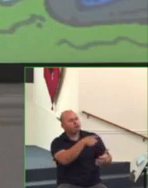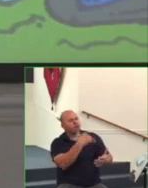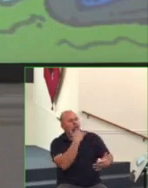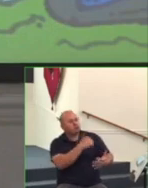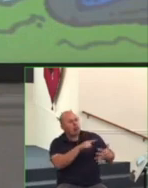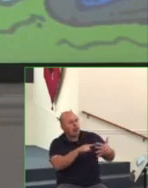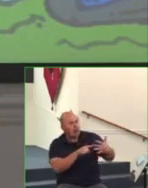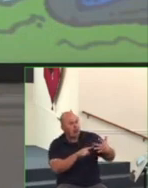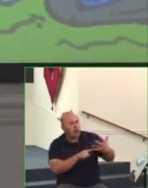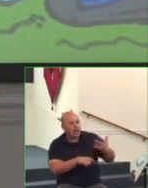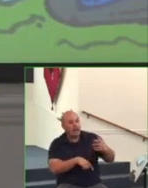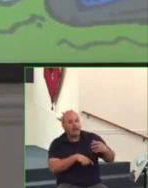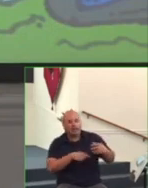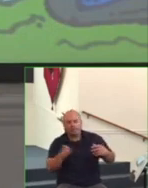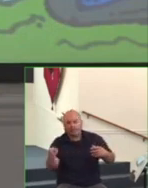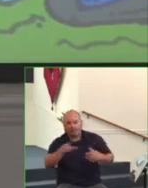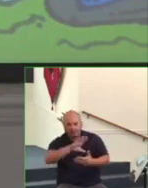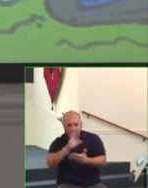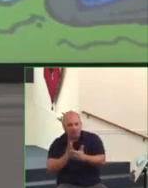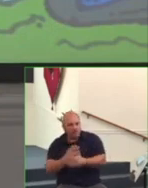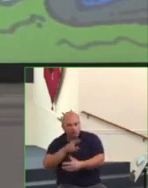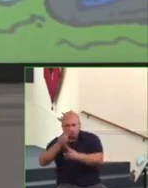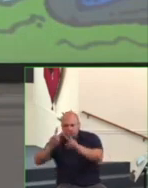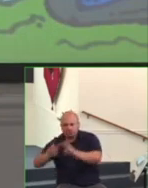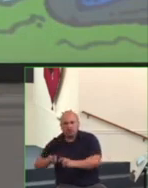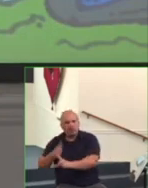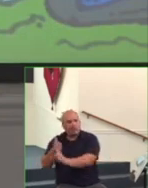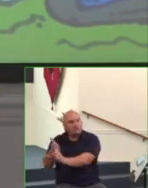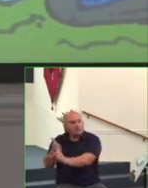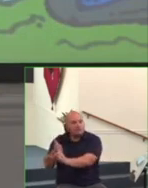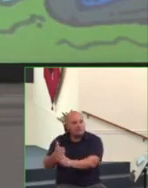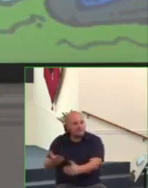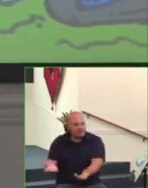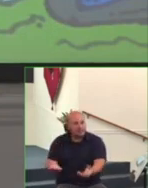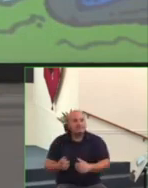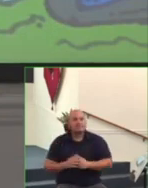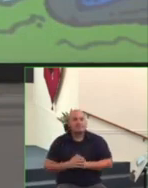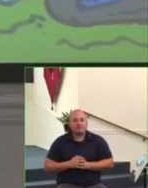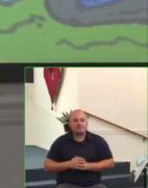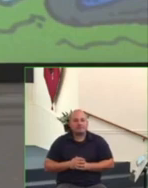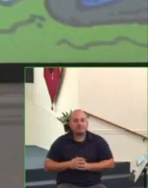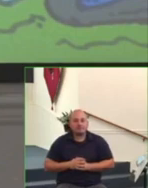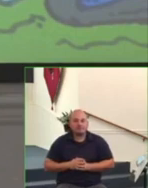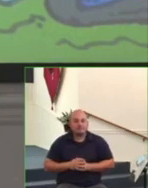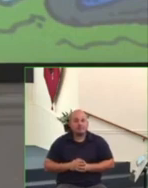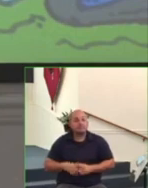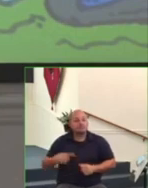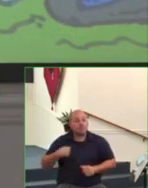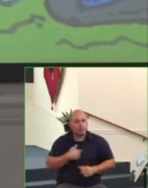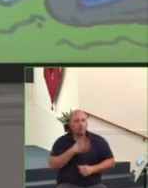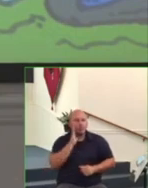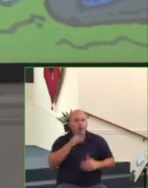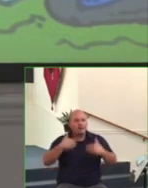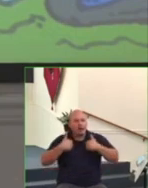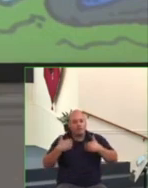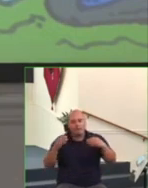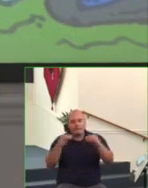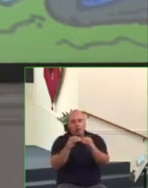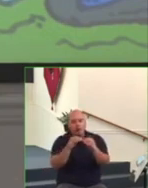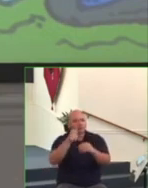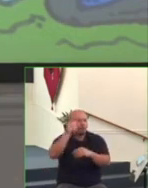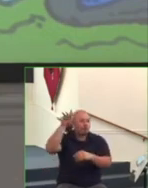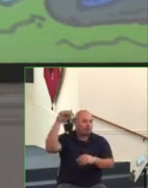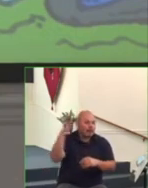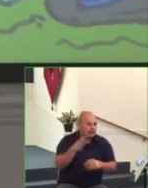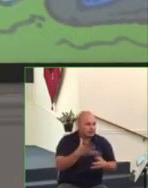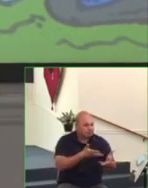then we will have the credibility to help others with their sin. And we'll have more grace for them because we know how hard it was to